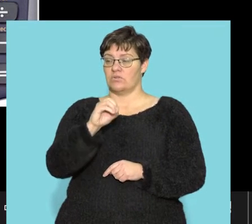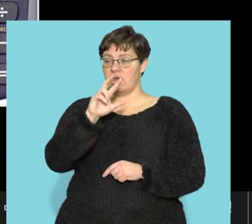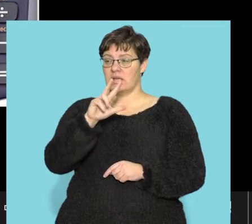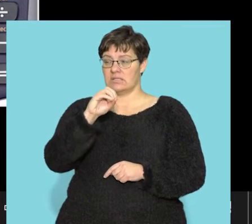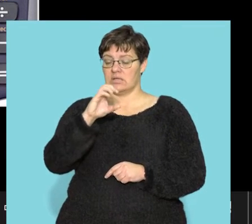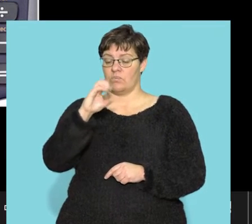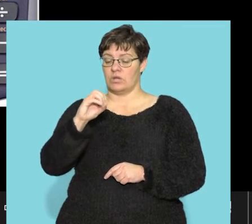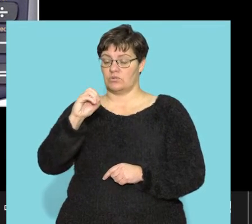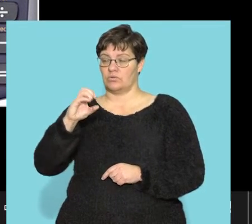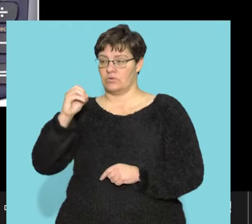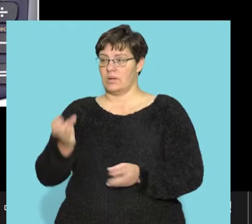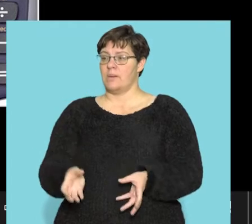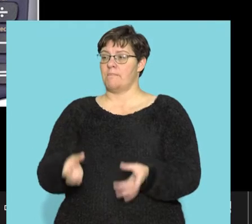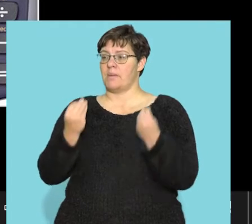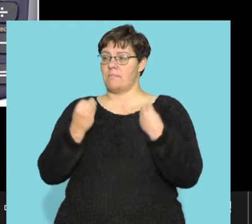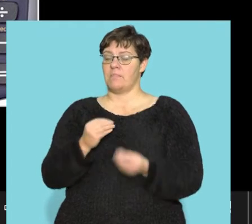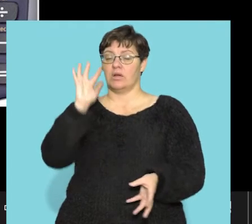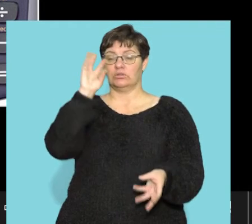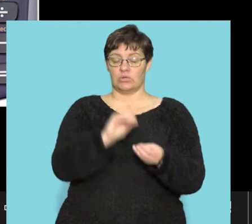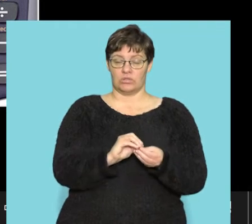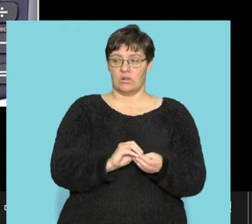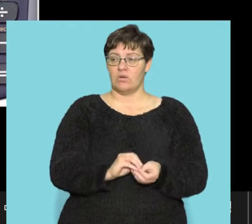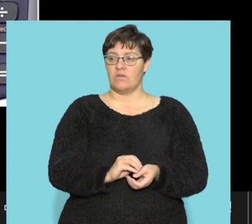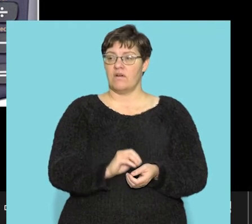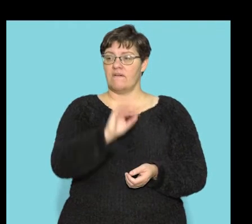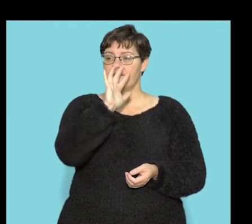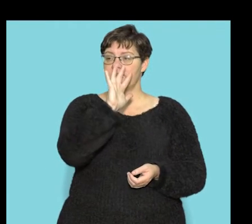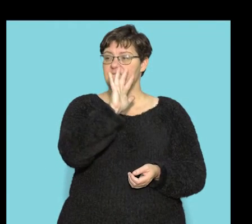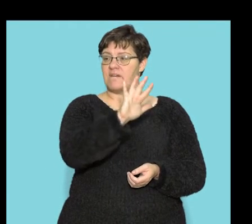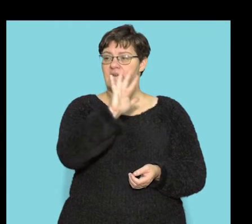1,080,123. This will give you your total cost of production of